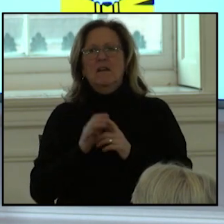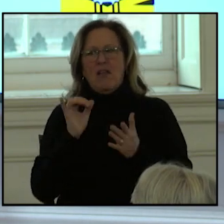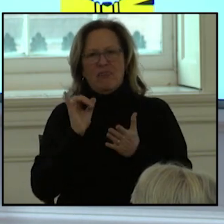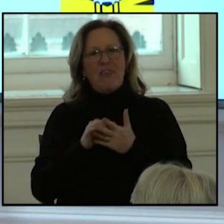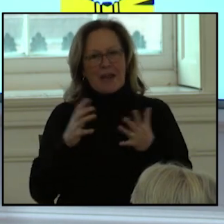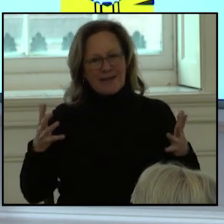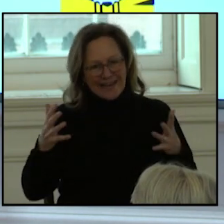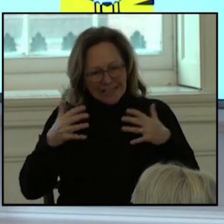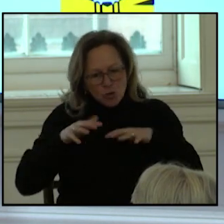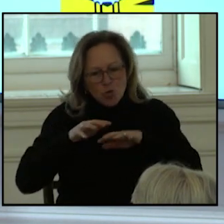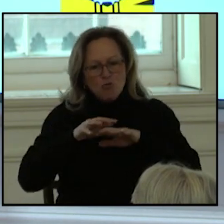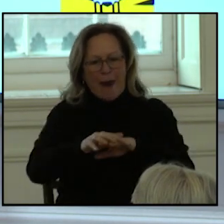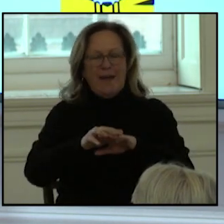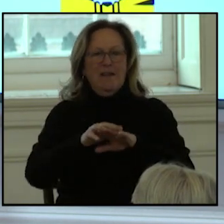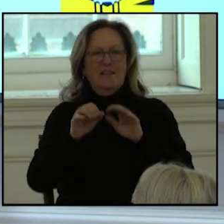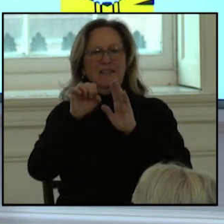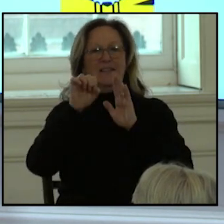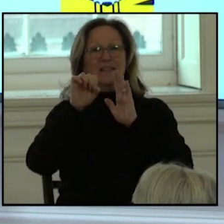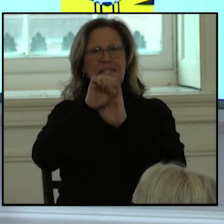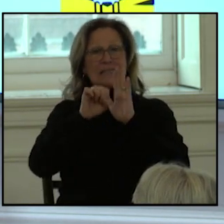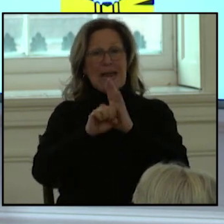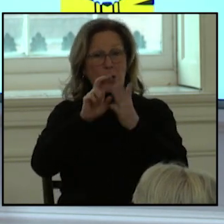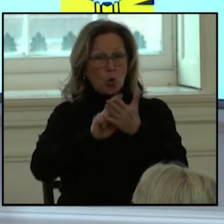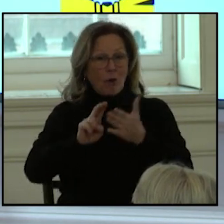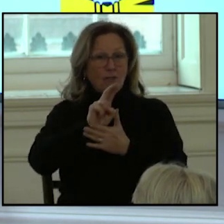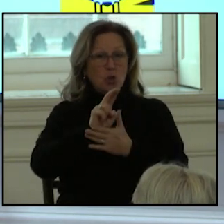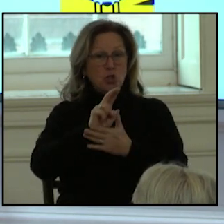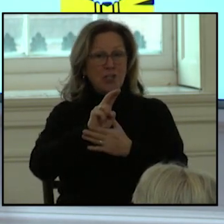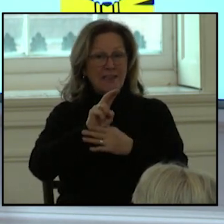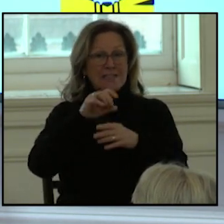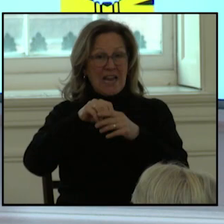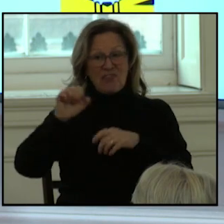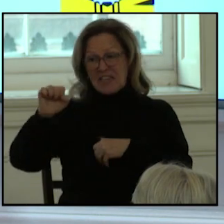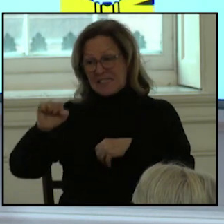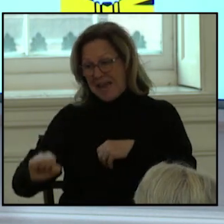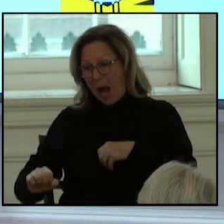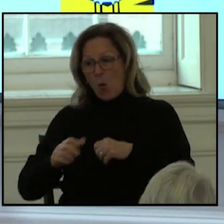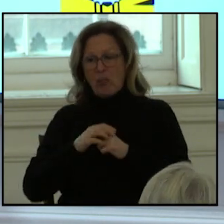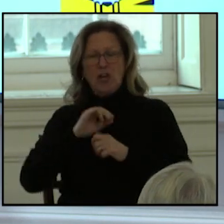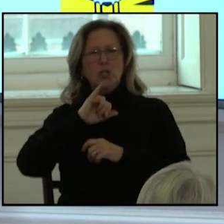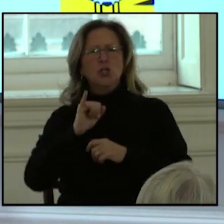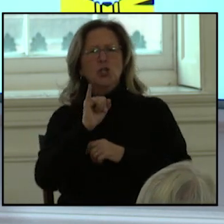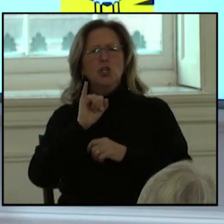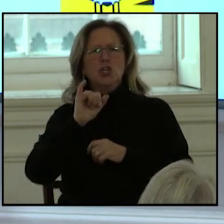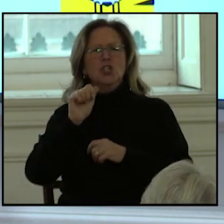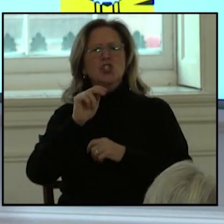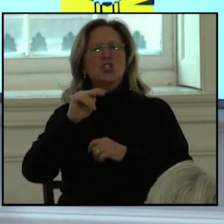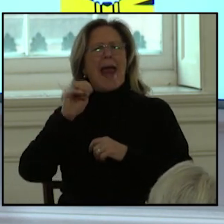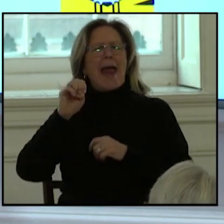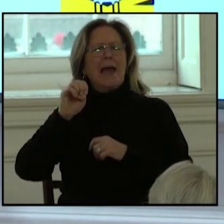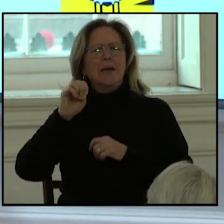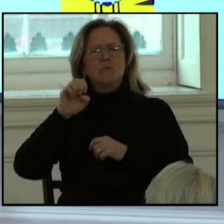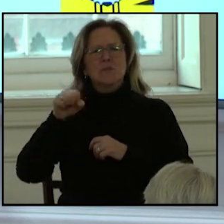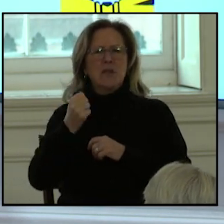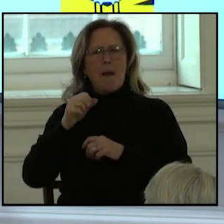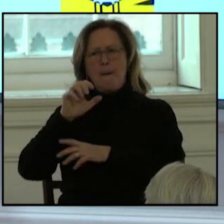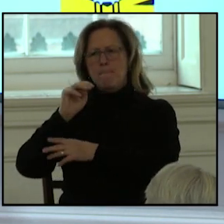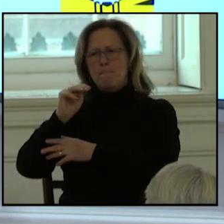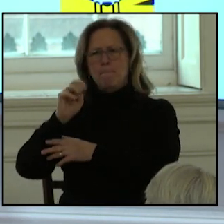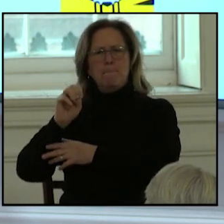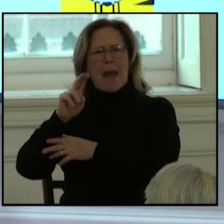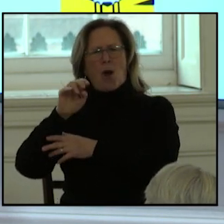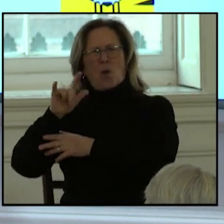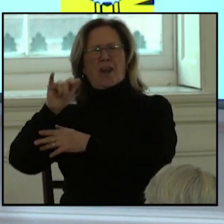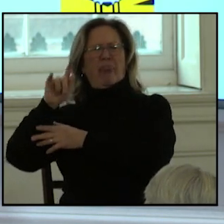the state universities in the South, including James Meredith, Charlene Hunter Gault, and